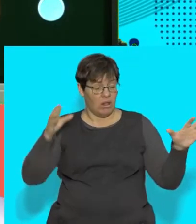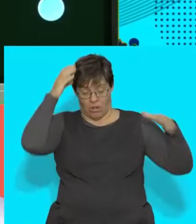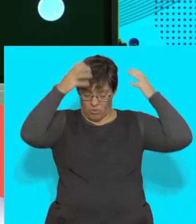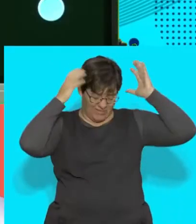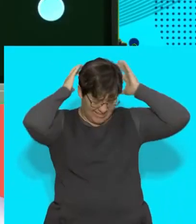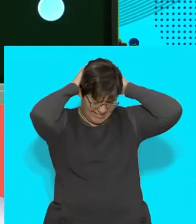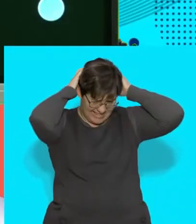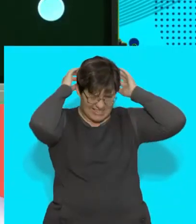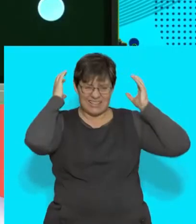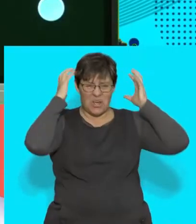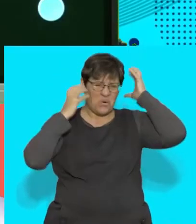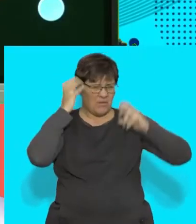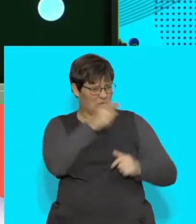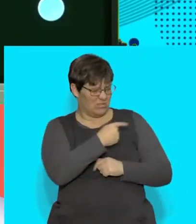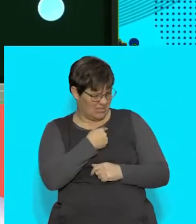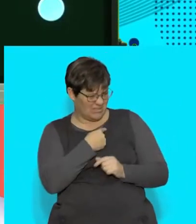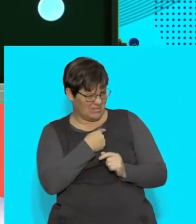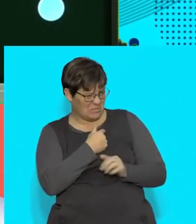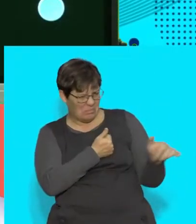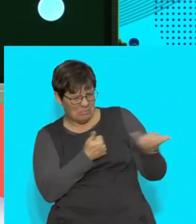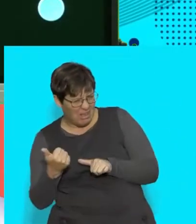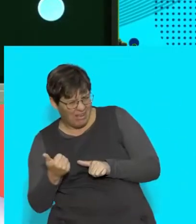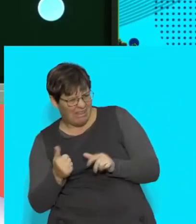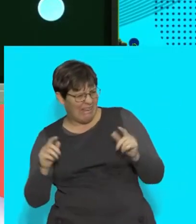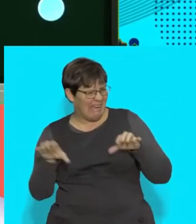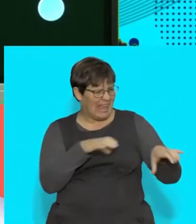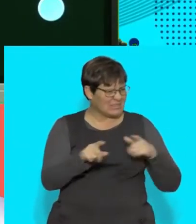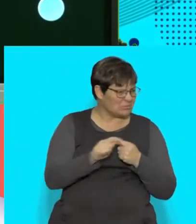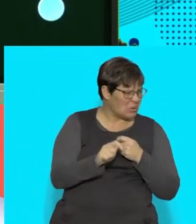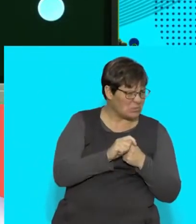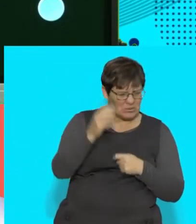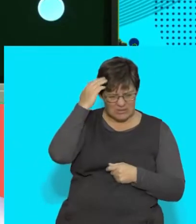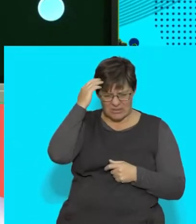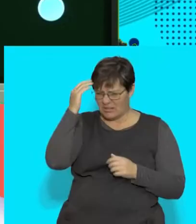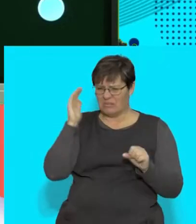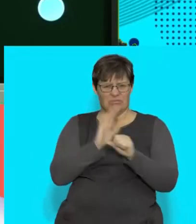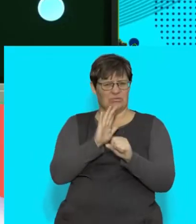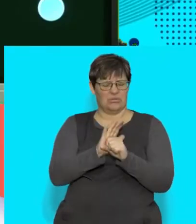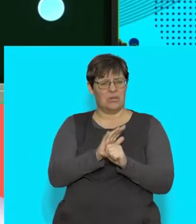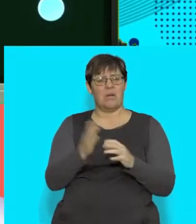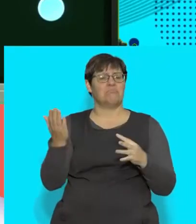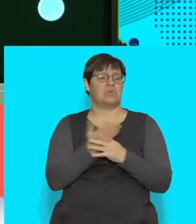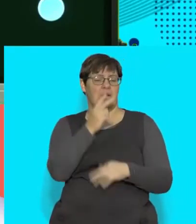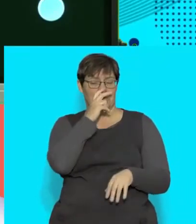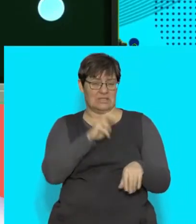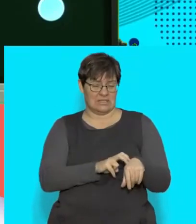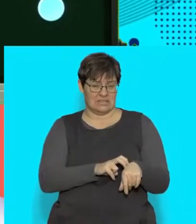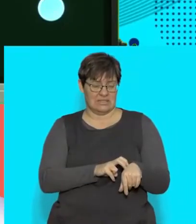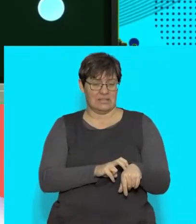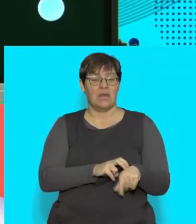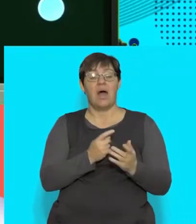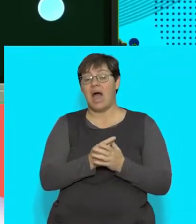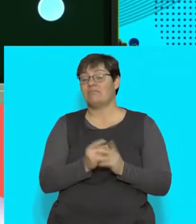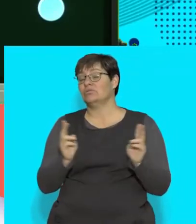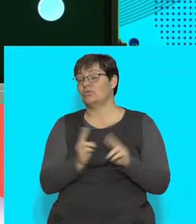confusing stuff, all of that reabsorption, active transport, our brains definitely need a break. We're going to have a quick little wee break,